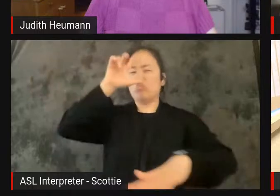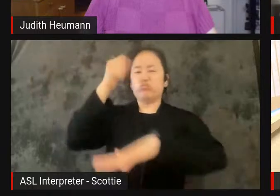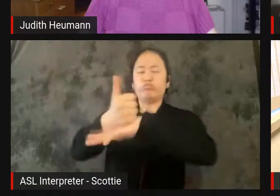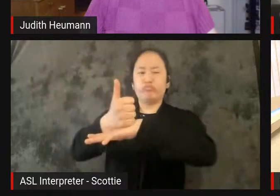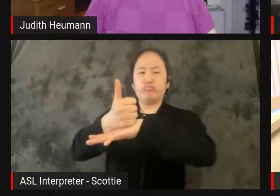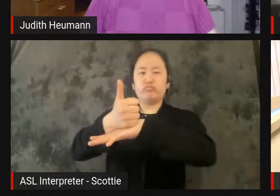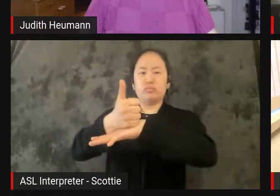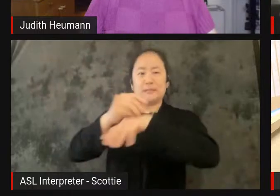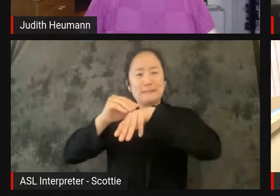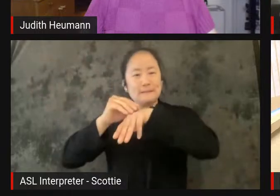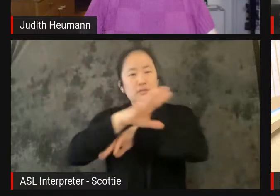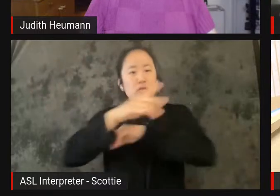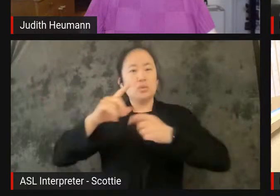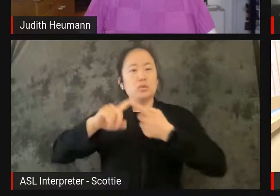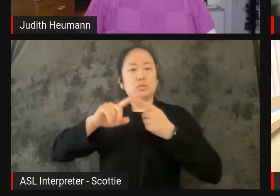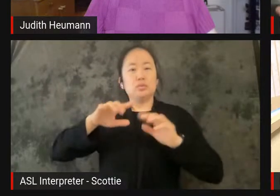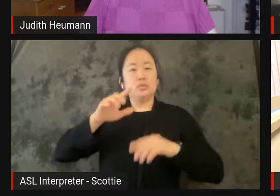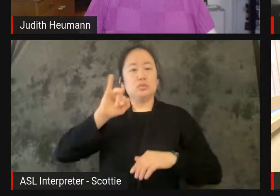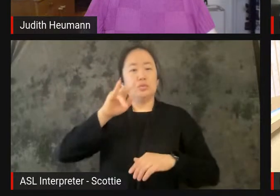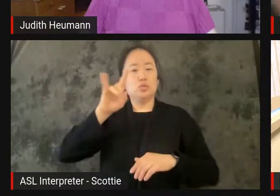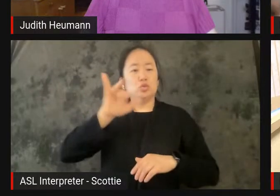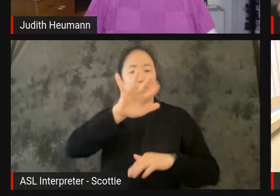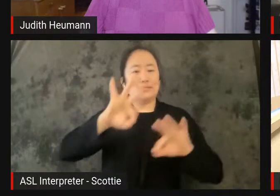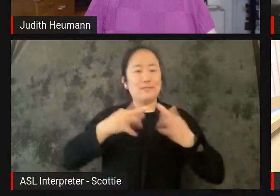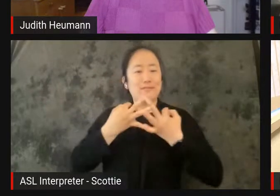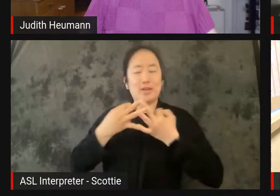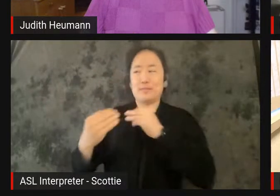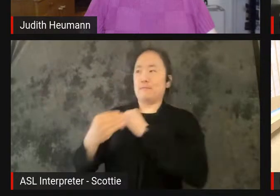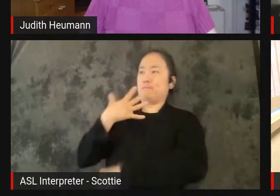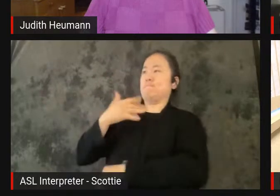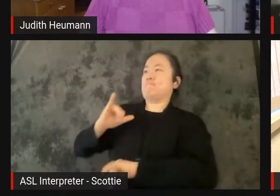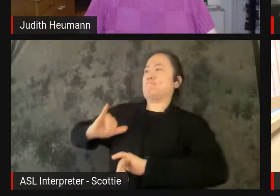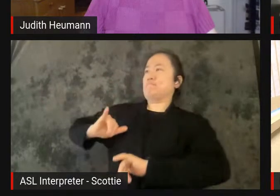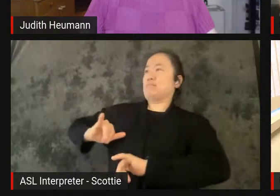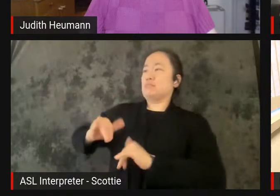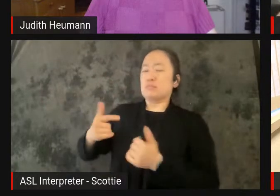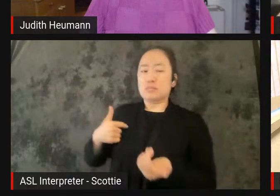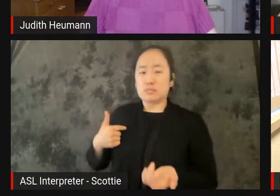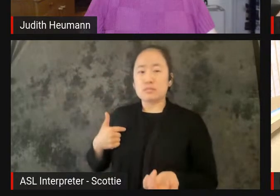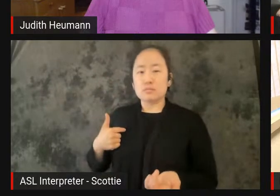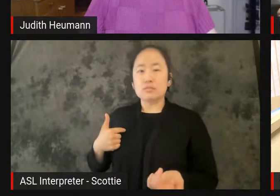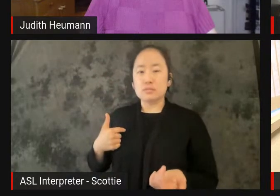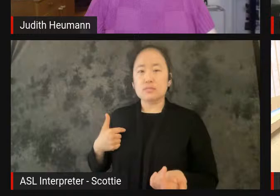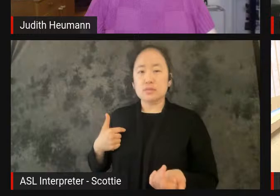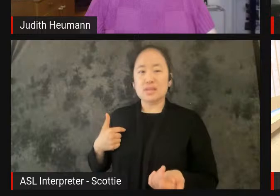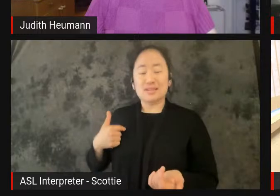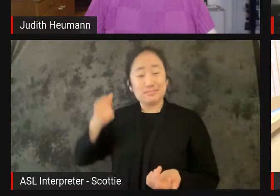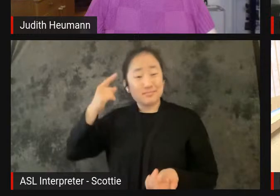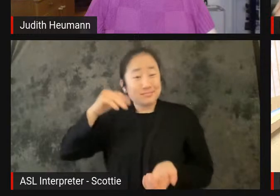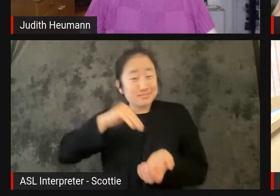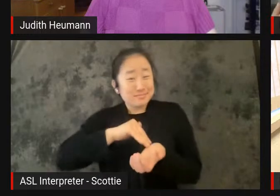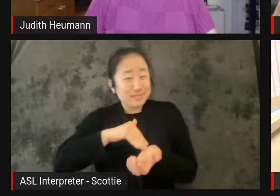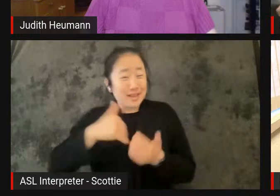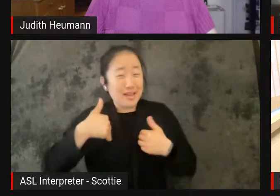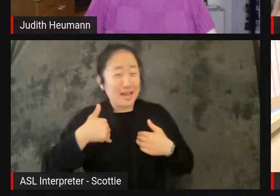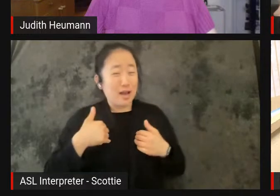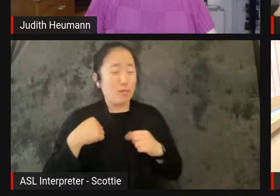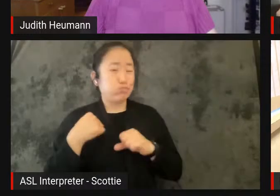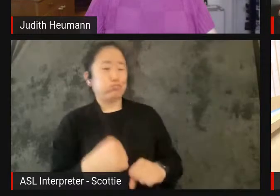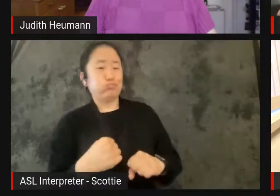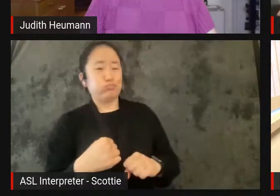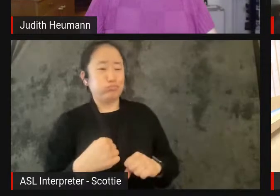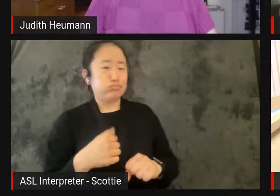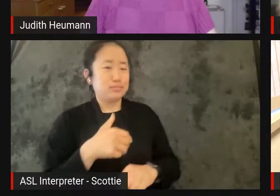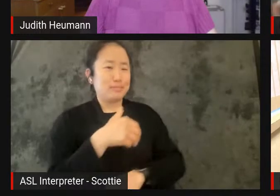Judy's family for how they should. And he has a lot of power. I think we recognize the